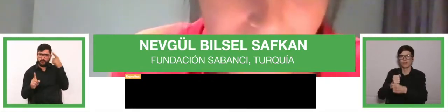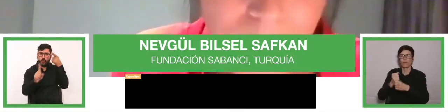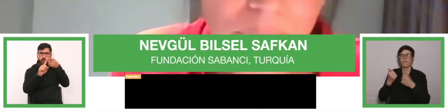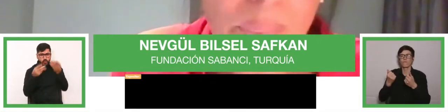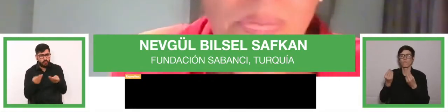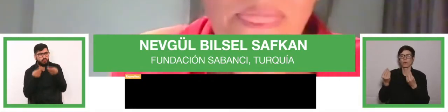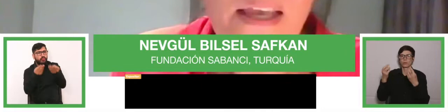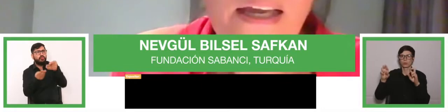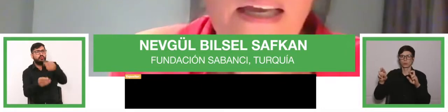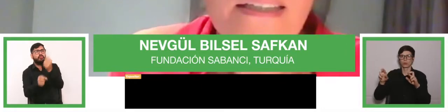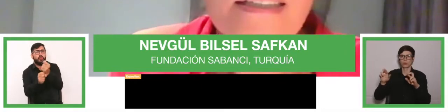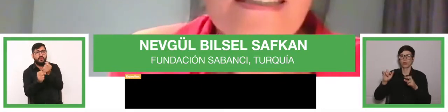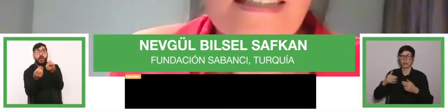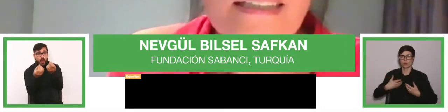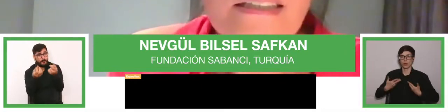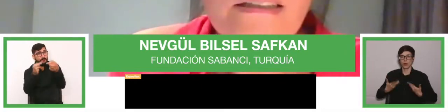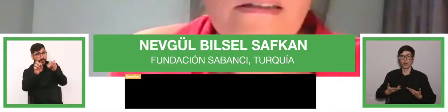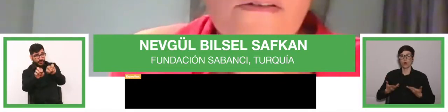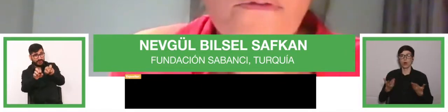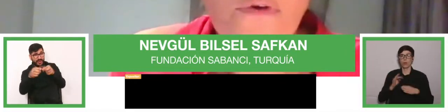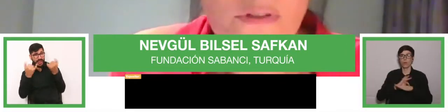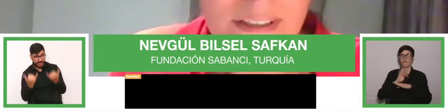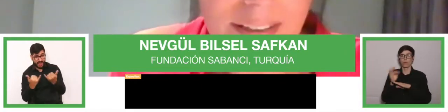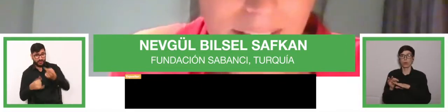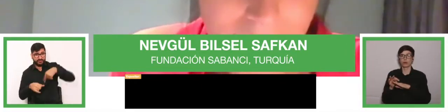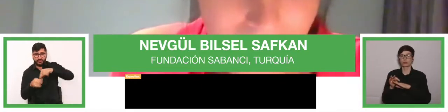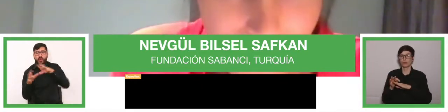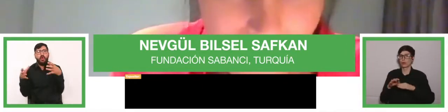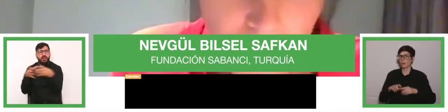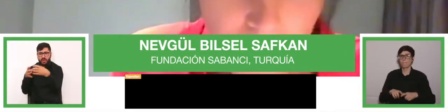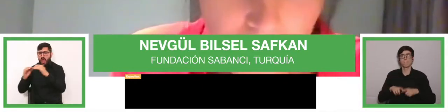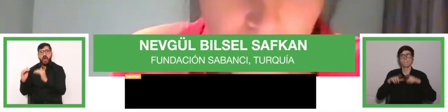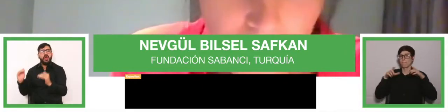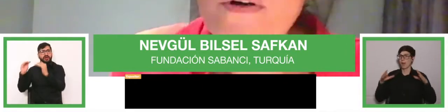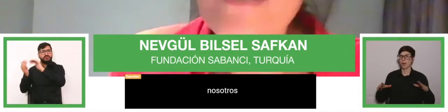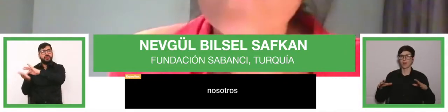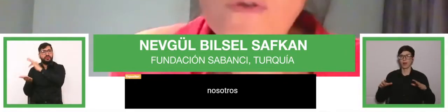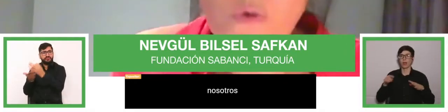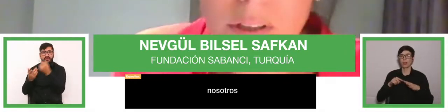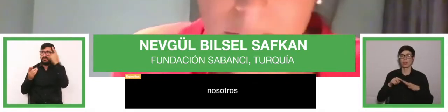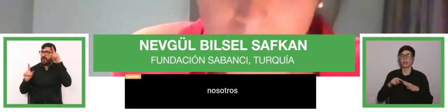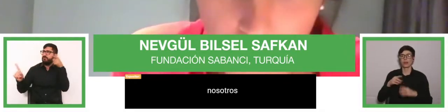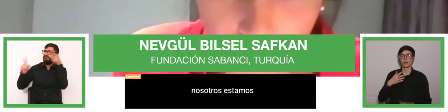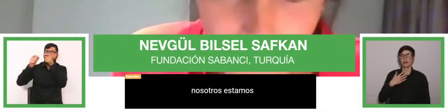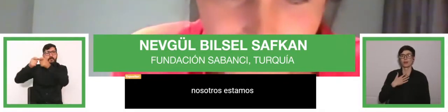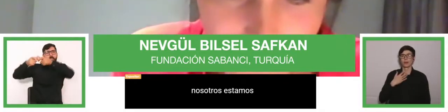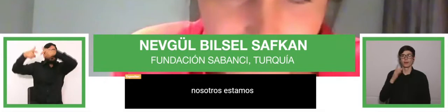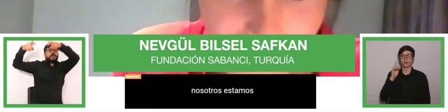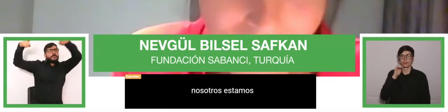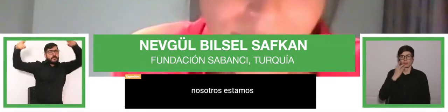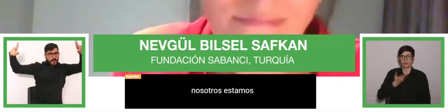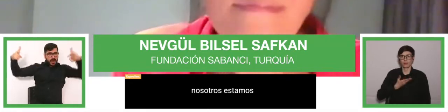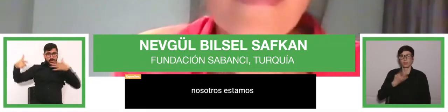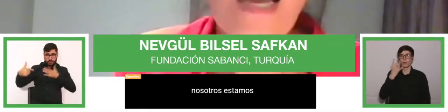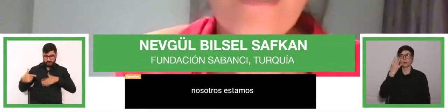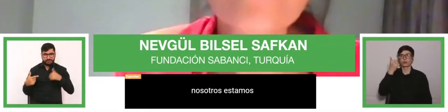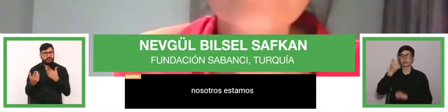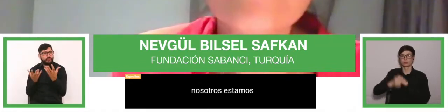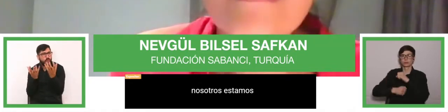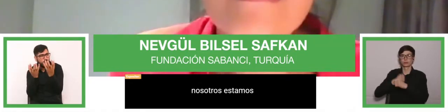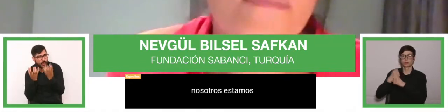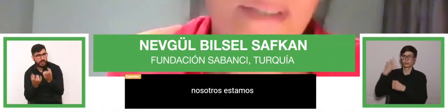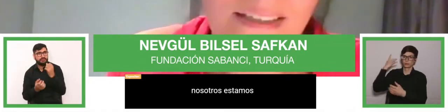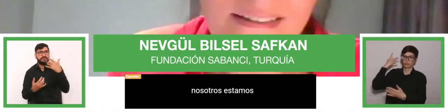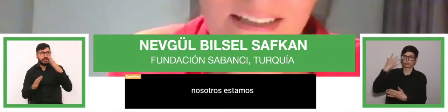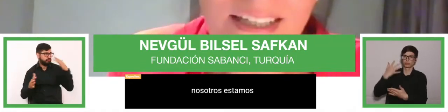in Turkey. Since 46 years, we've been working on social development.